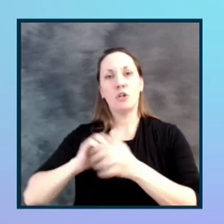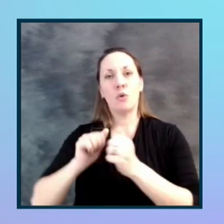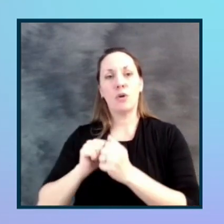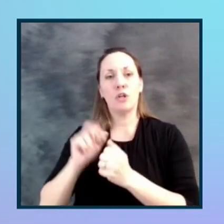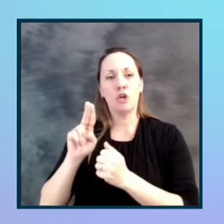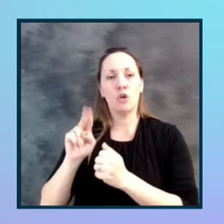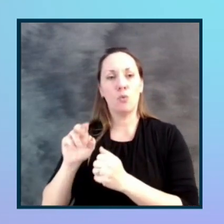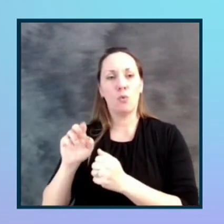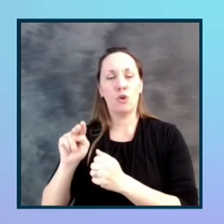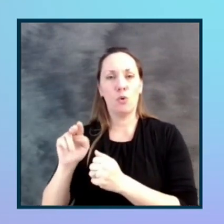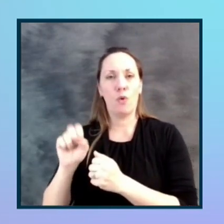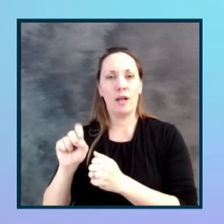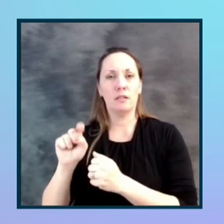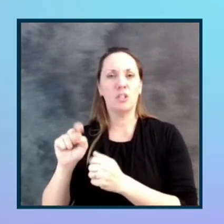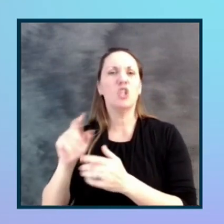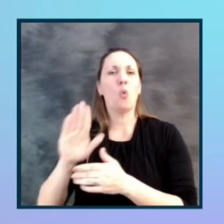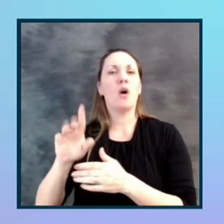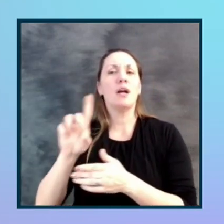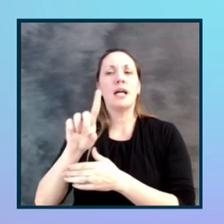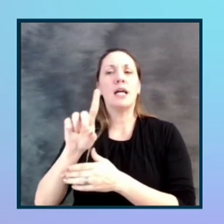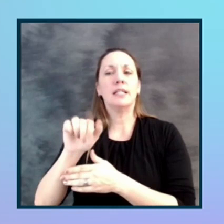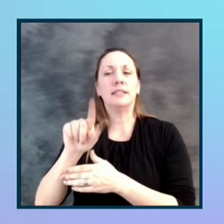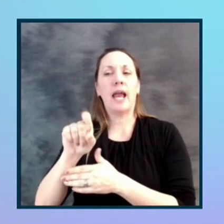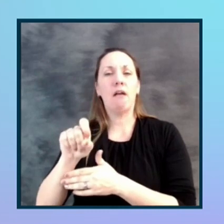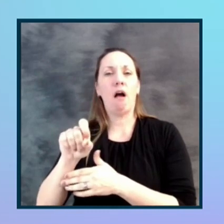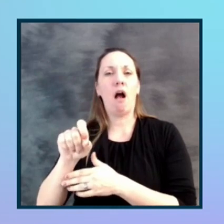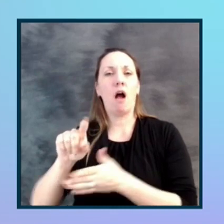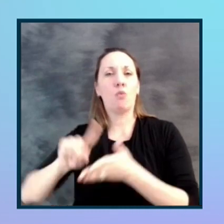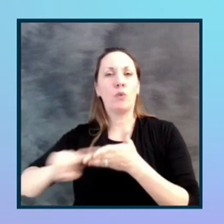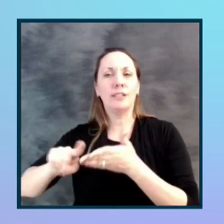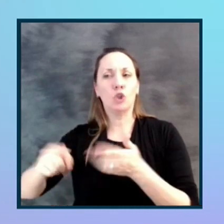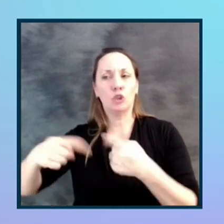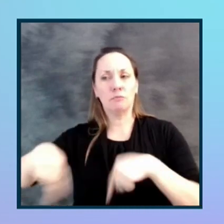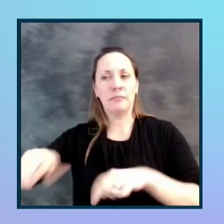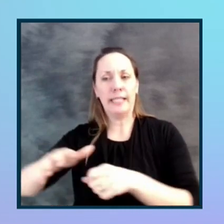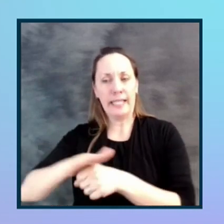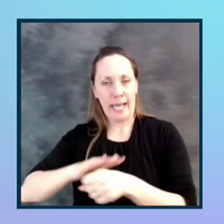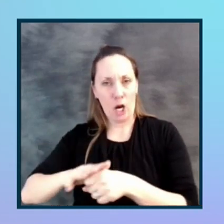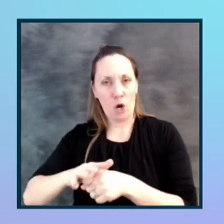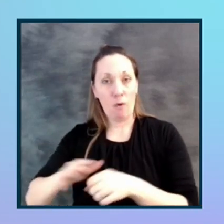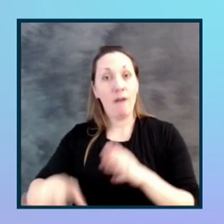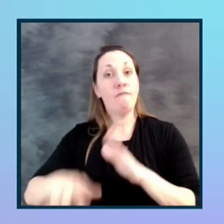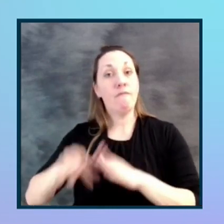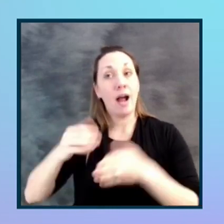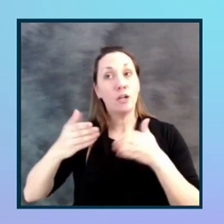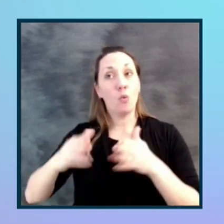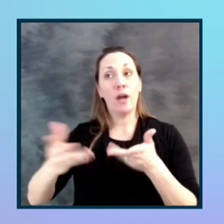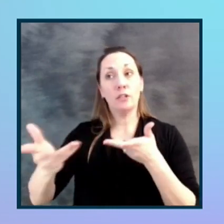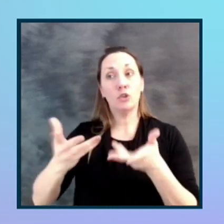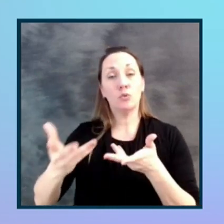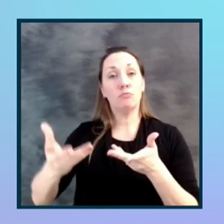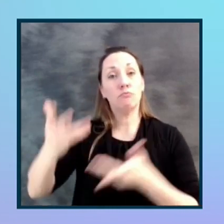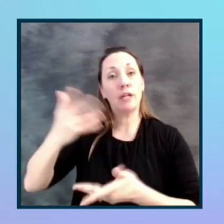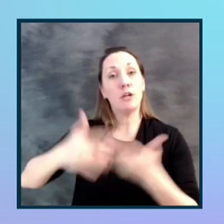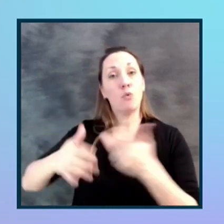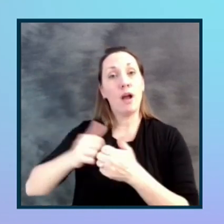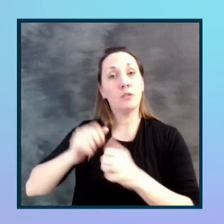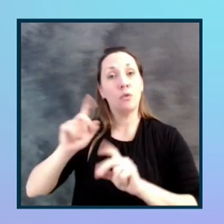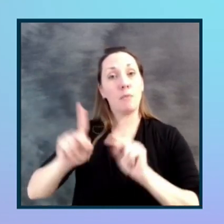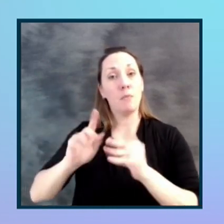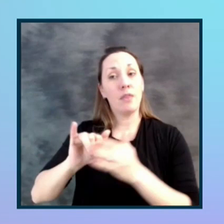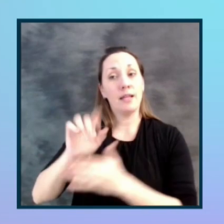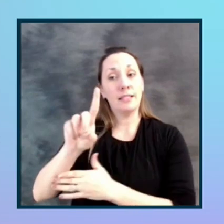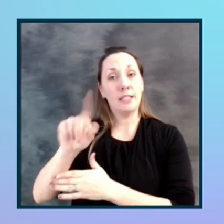data scientist here to go find the right way to engage with customers who are disabled, people who are users of your